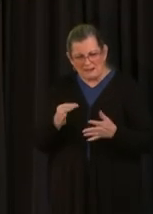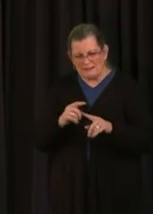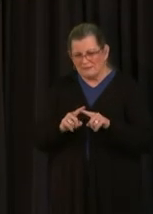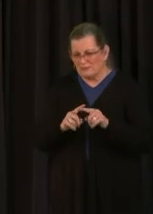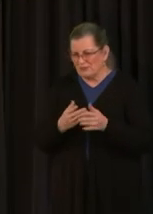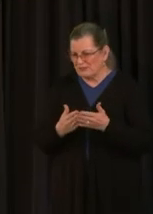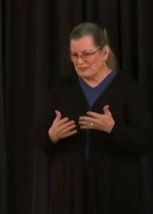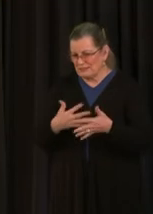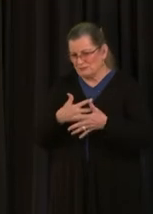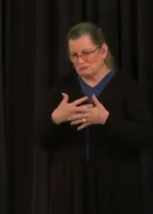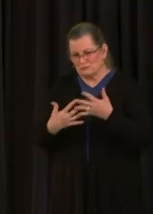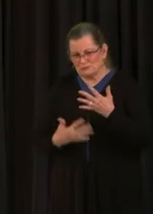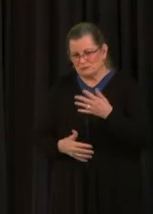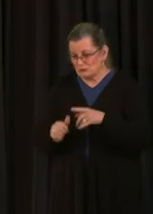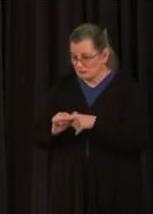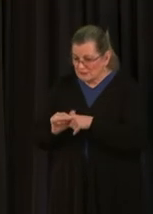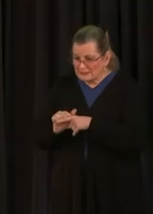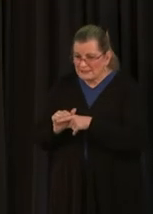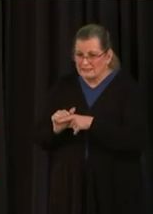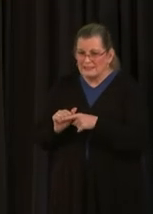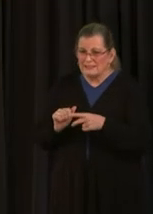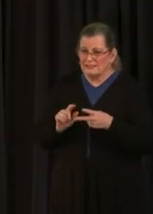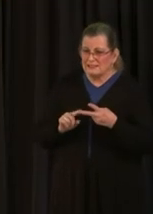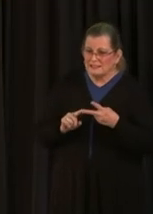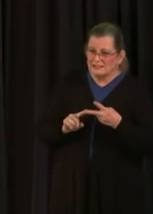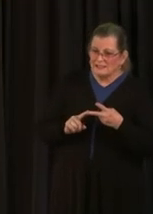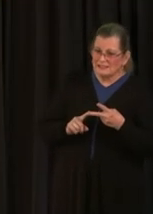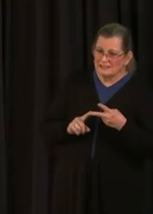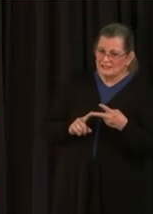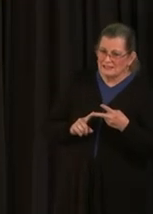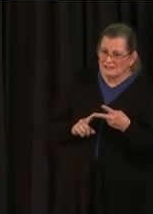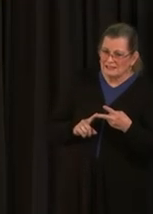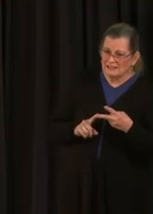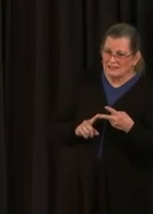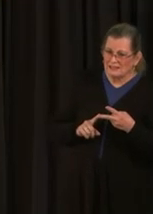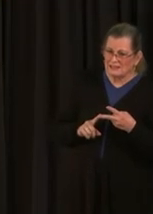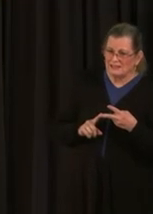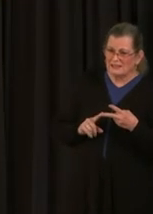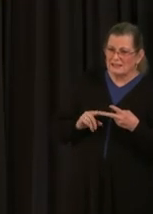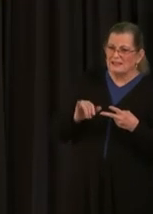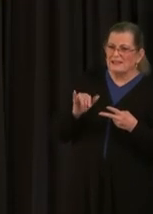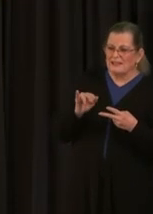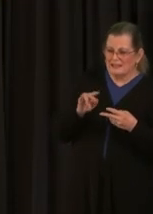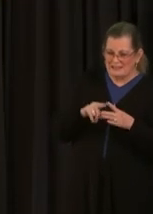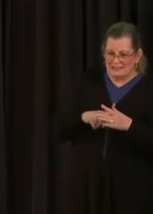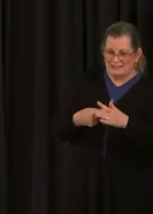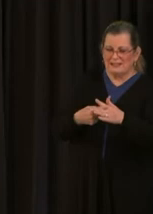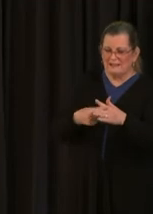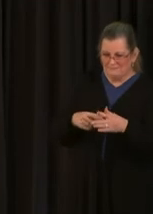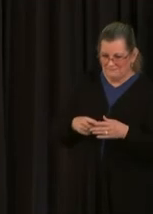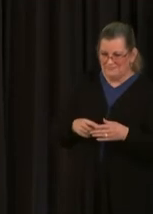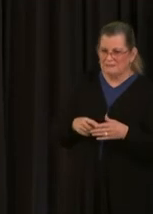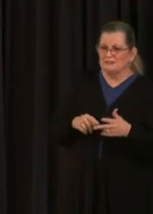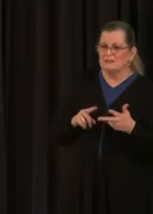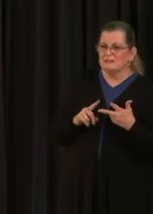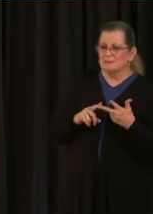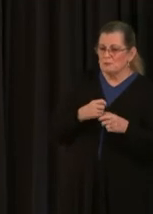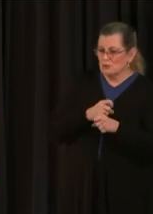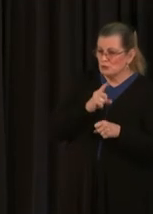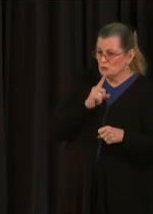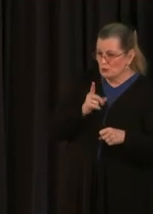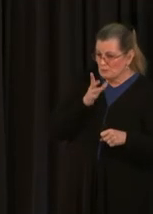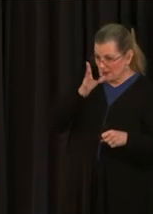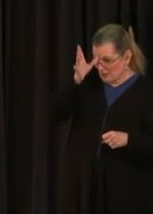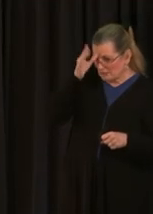touching over 50 public schools, and in that way we partner with WMATA,